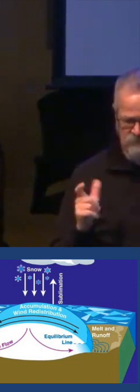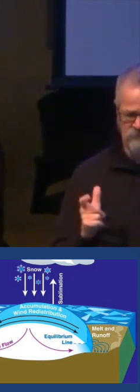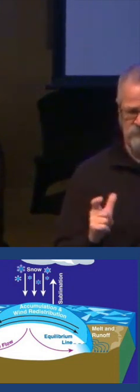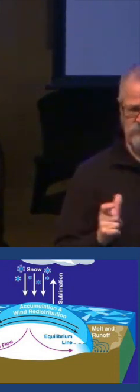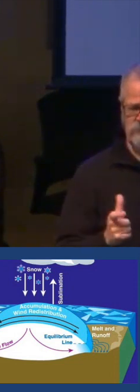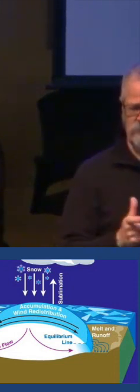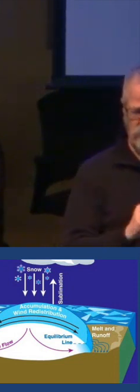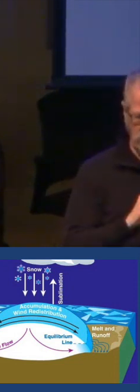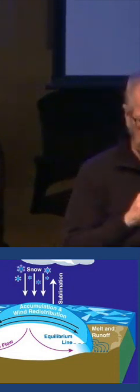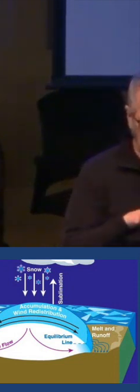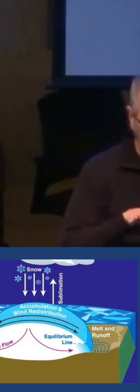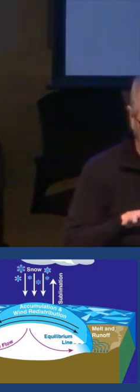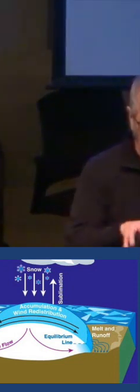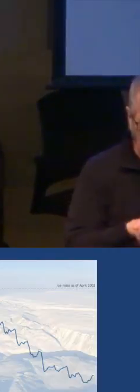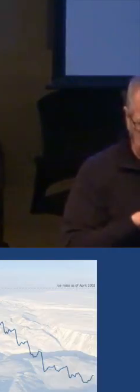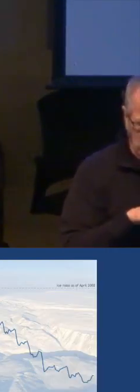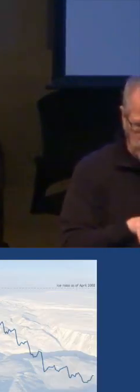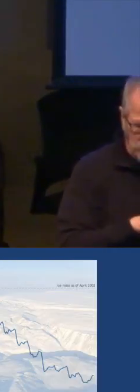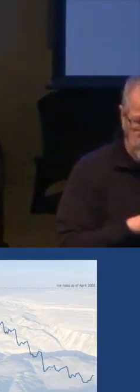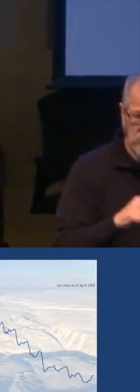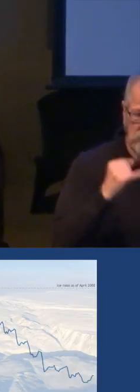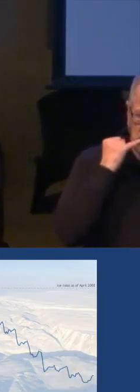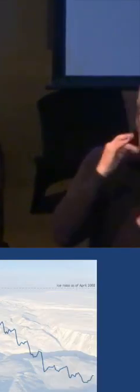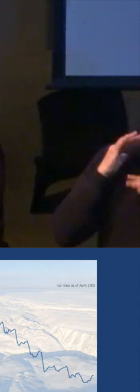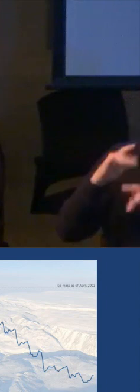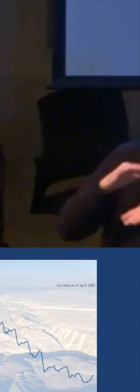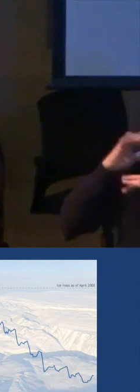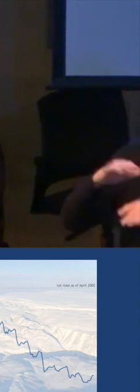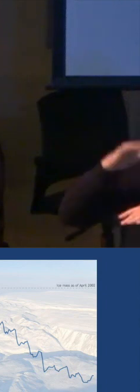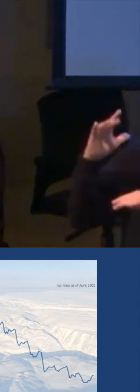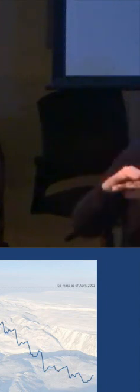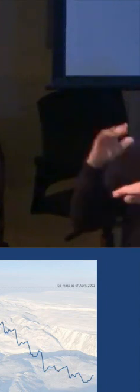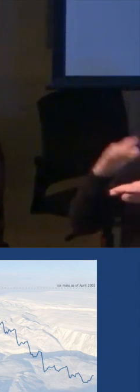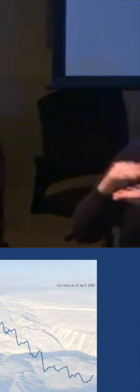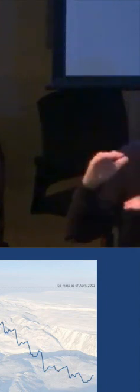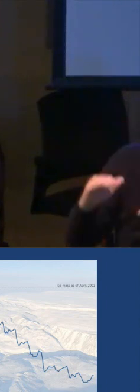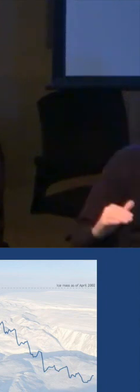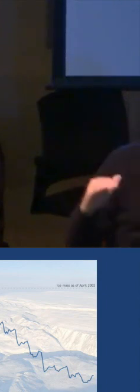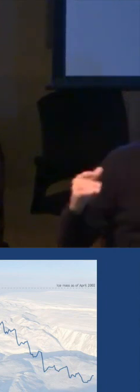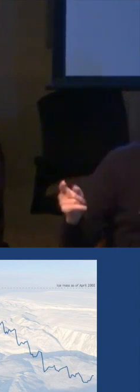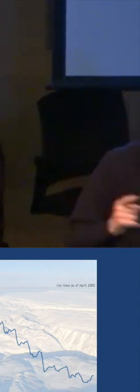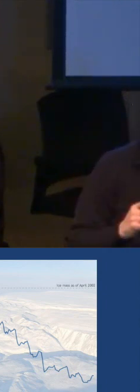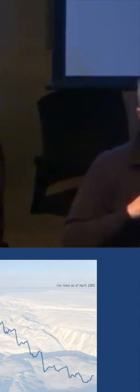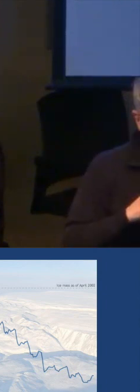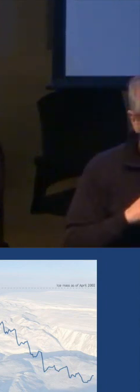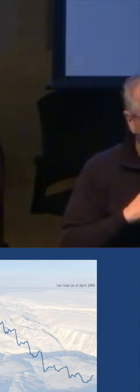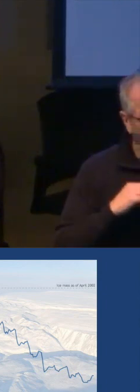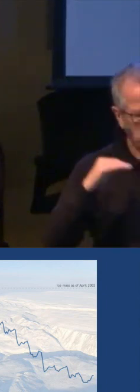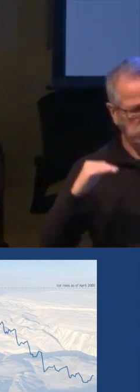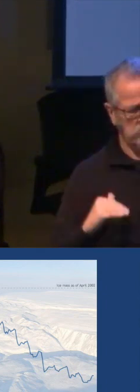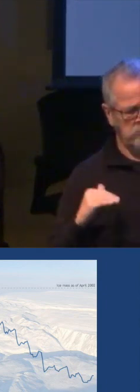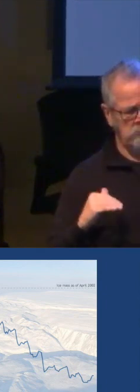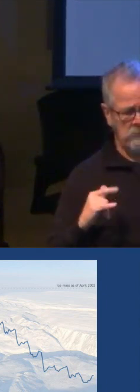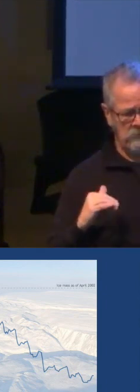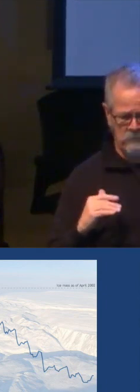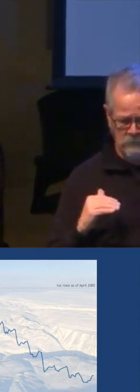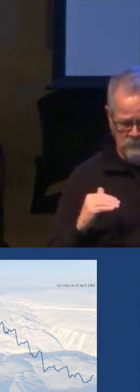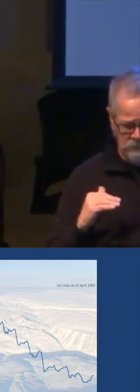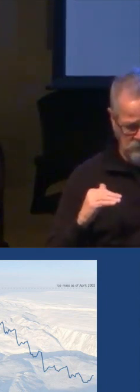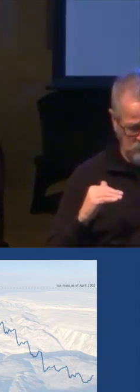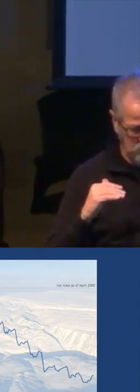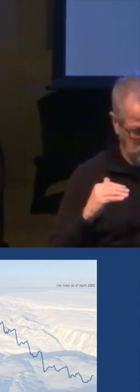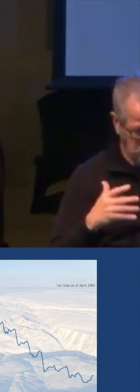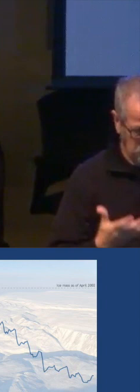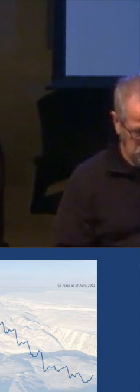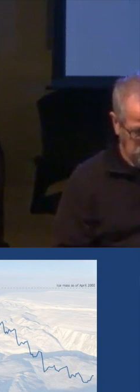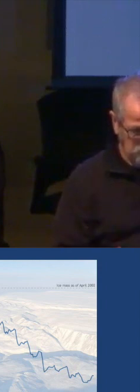mass. So over the last few decades, Greenland has been losing mass at an